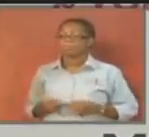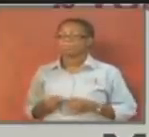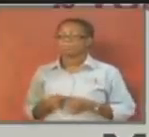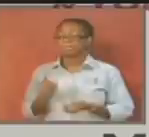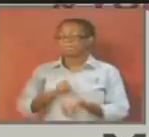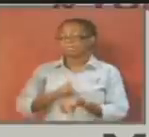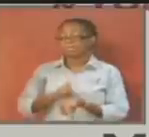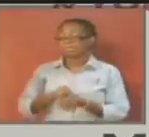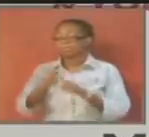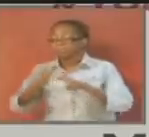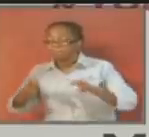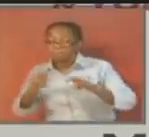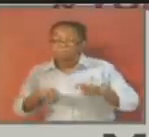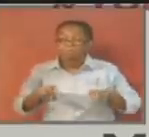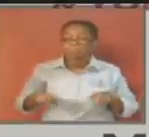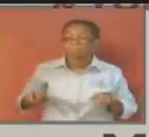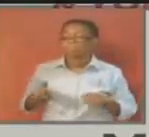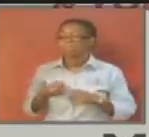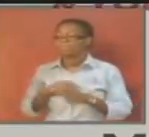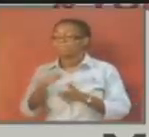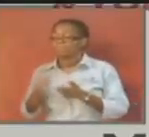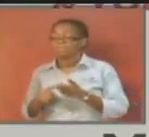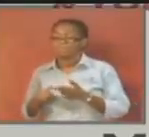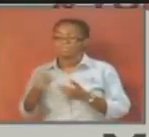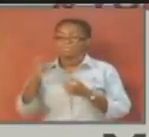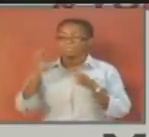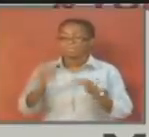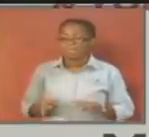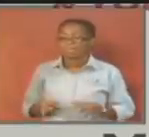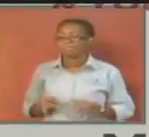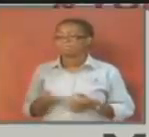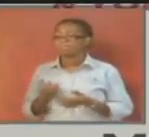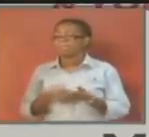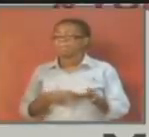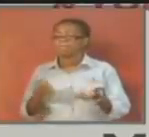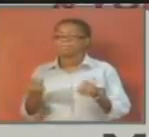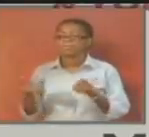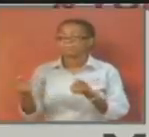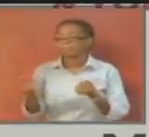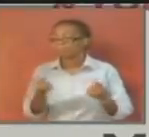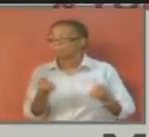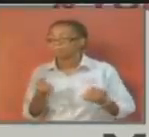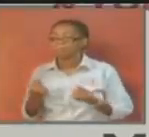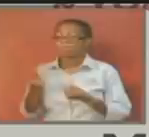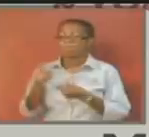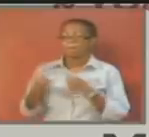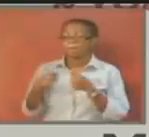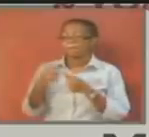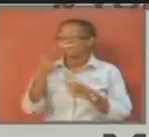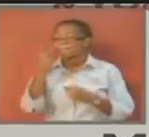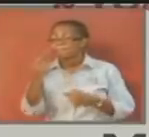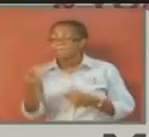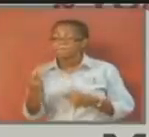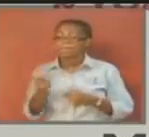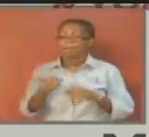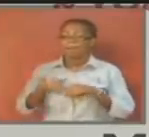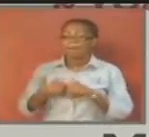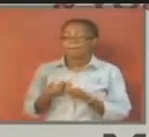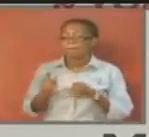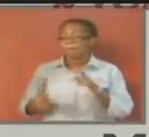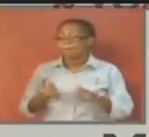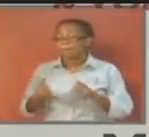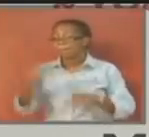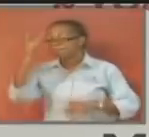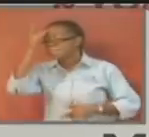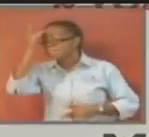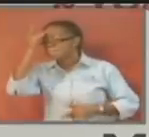the last question that you had with the epidemiology of that, what was happening, I think Dr. Hines spent quite a long time on